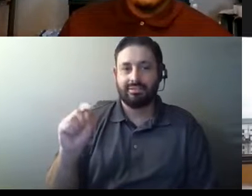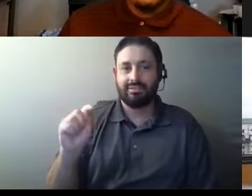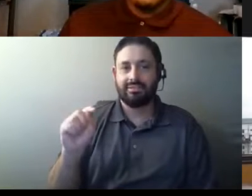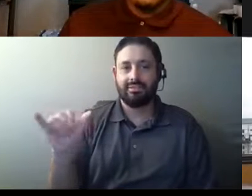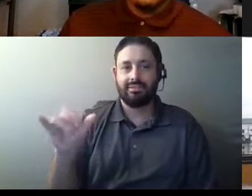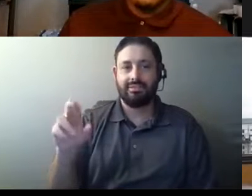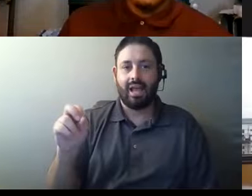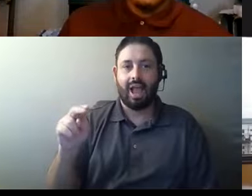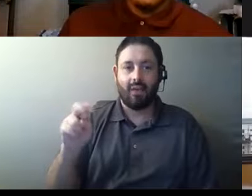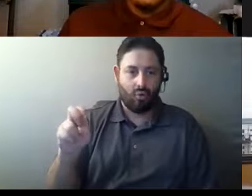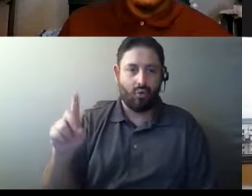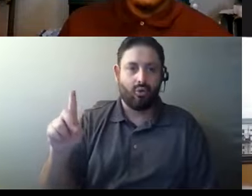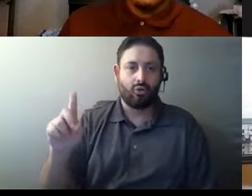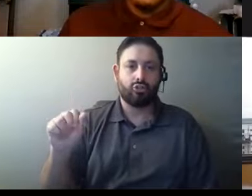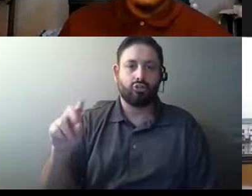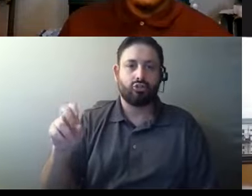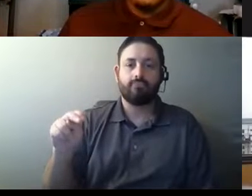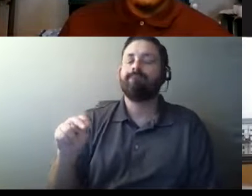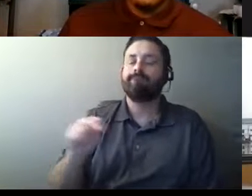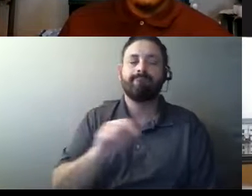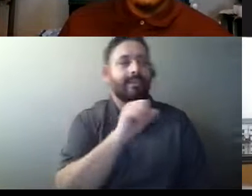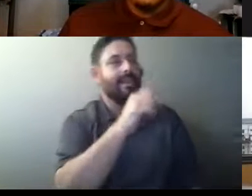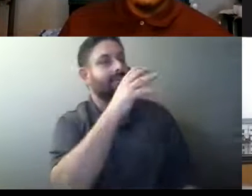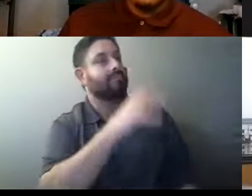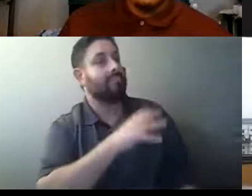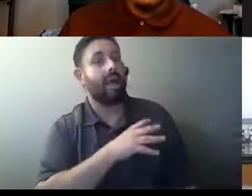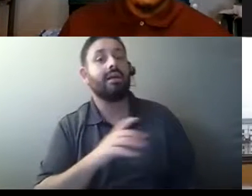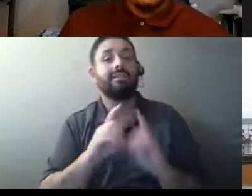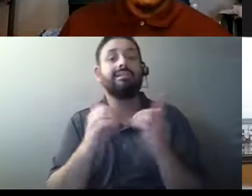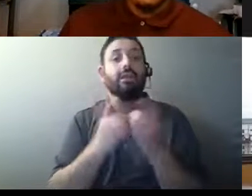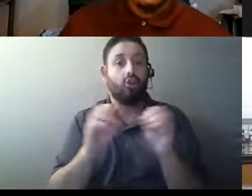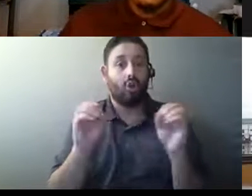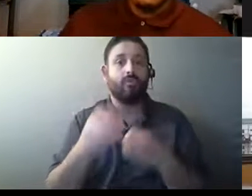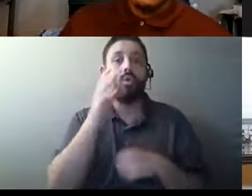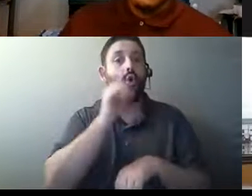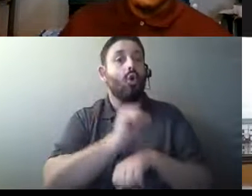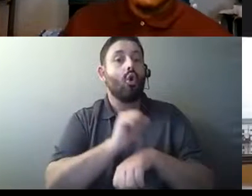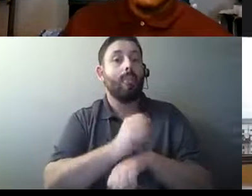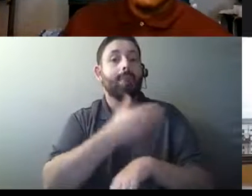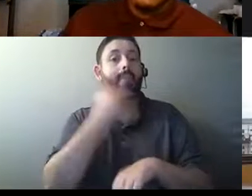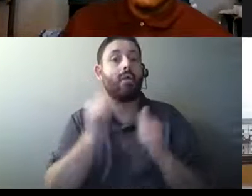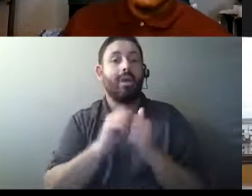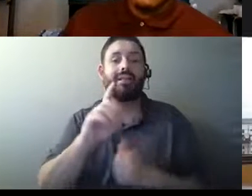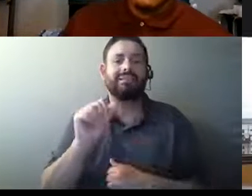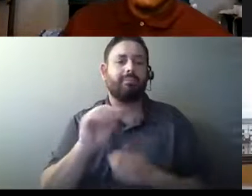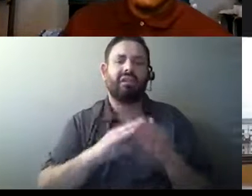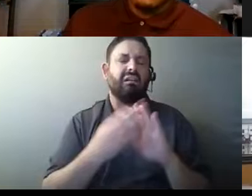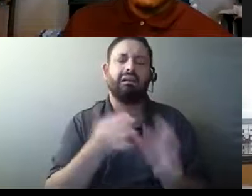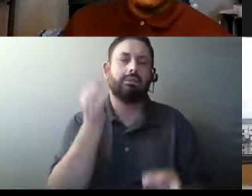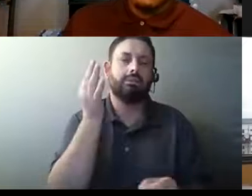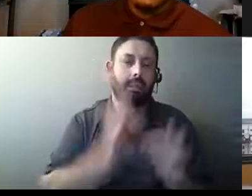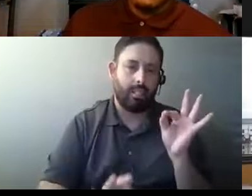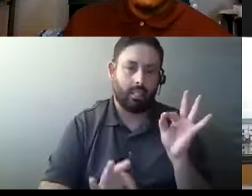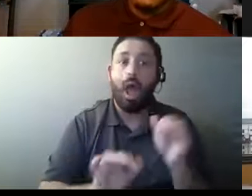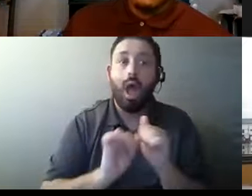Yes, ma'am. So for me, the district office will work better with our disability community, very simply through